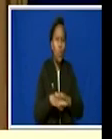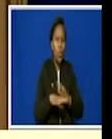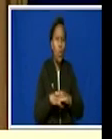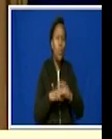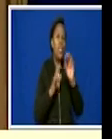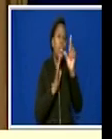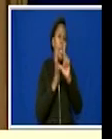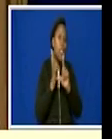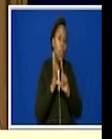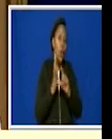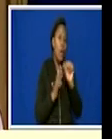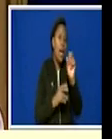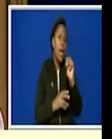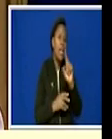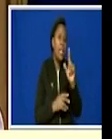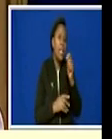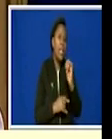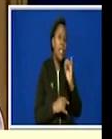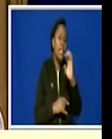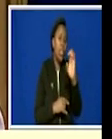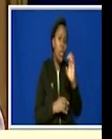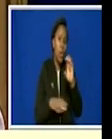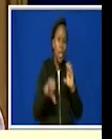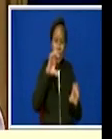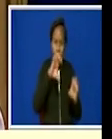series of analytical chemistry.